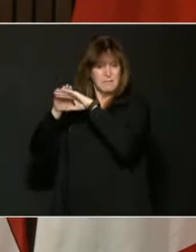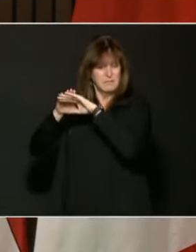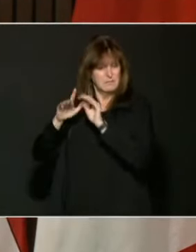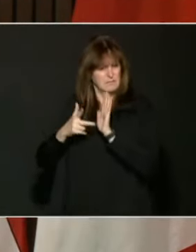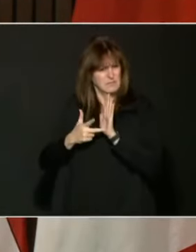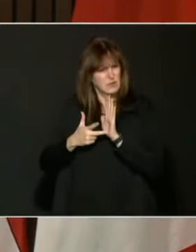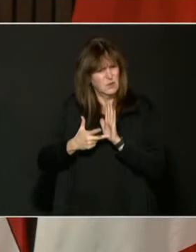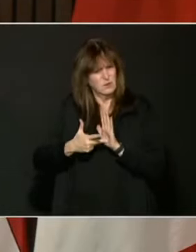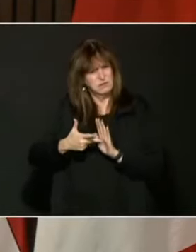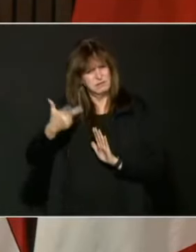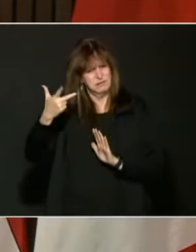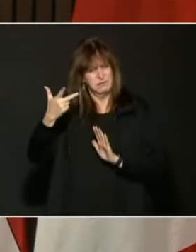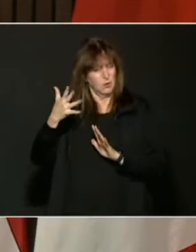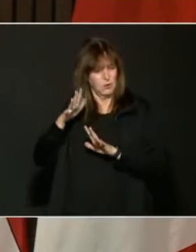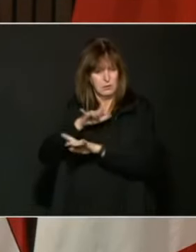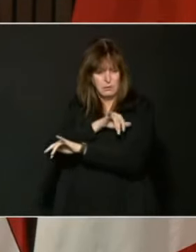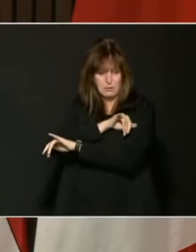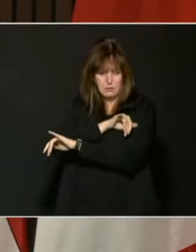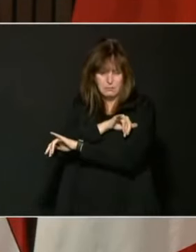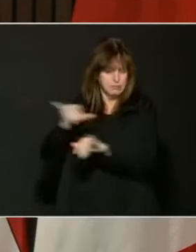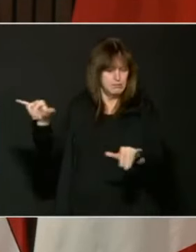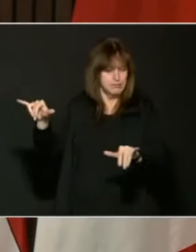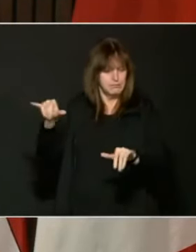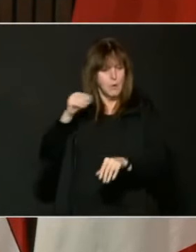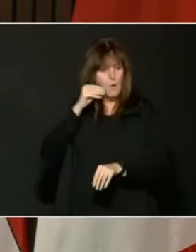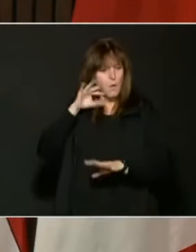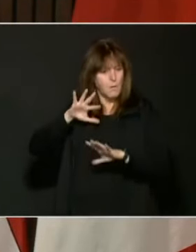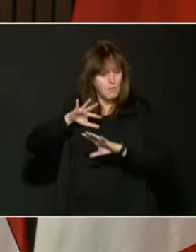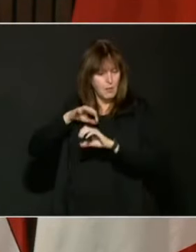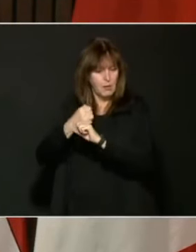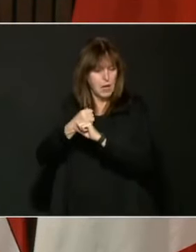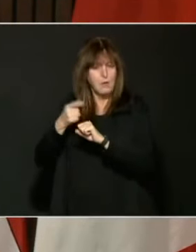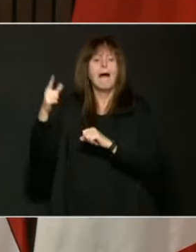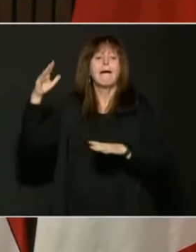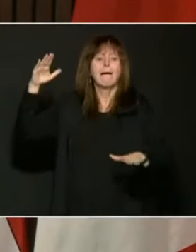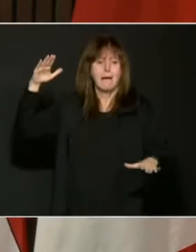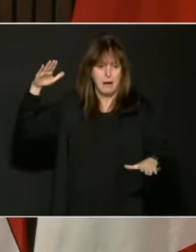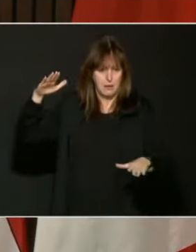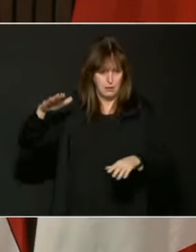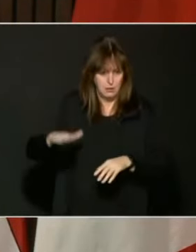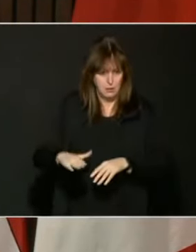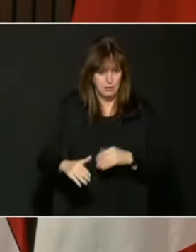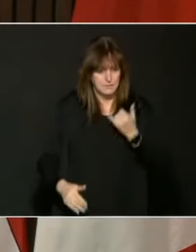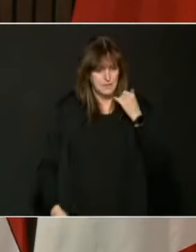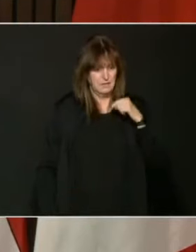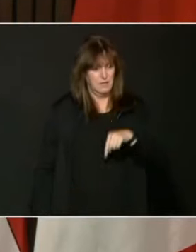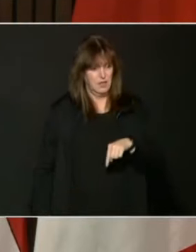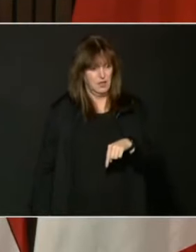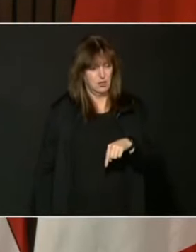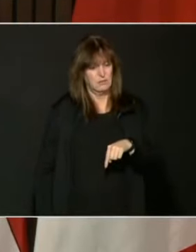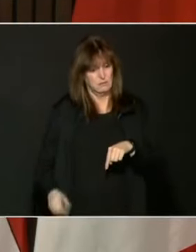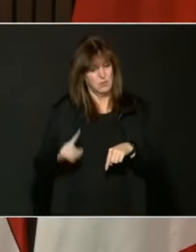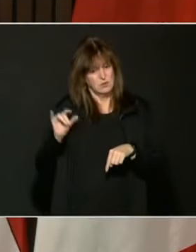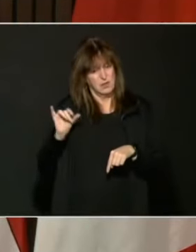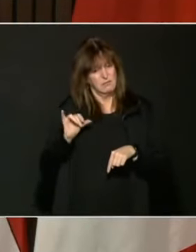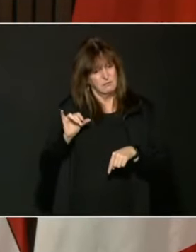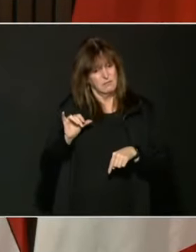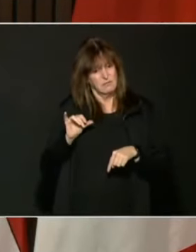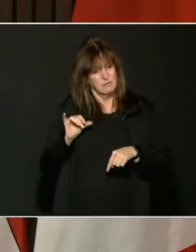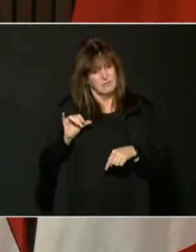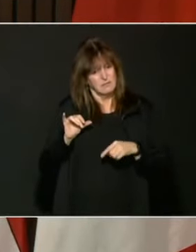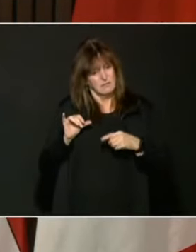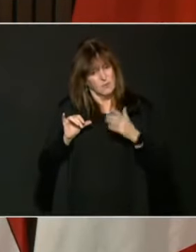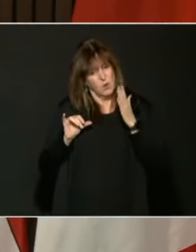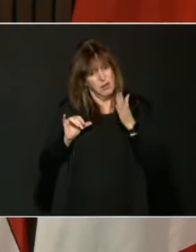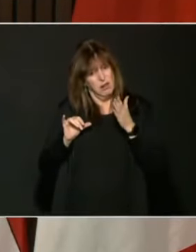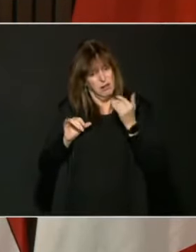jumps in mobility or big increases in gatherings will create the same kinds of dangers for us. Cases will likely explode